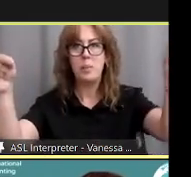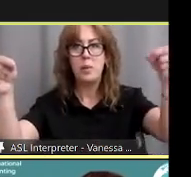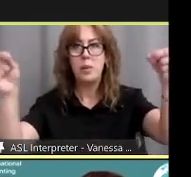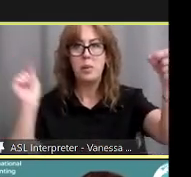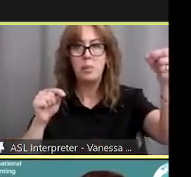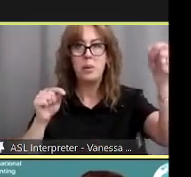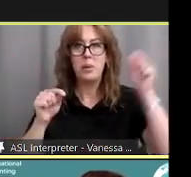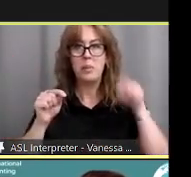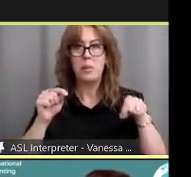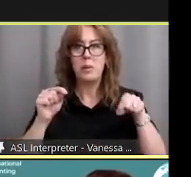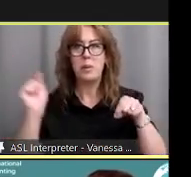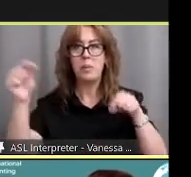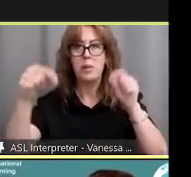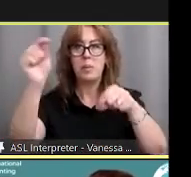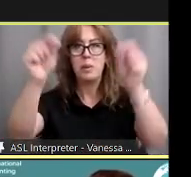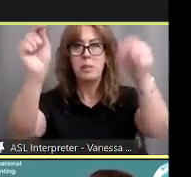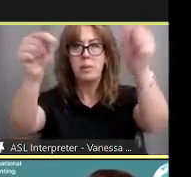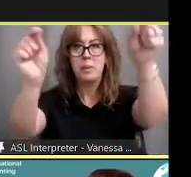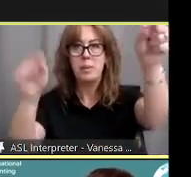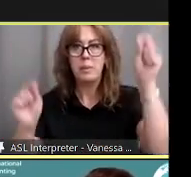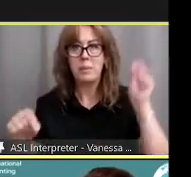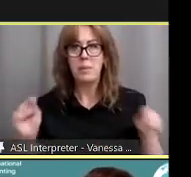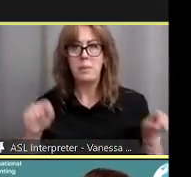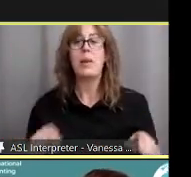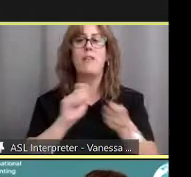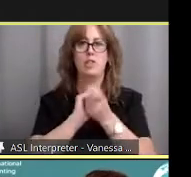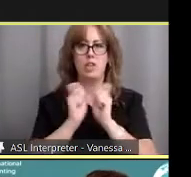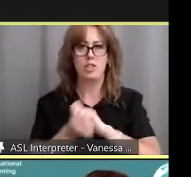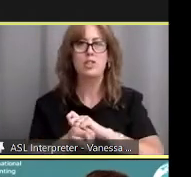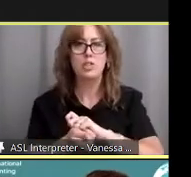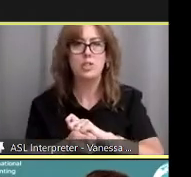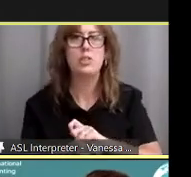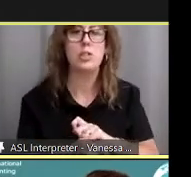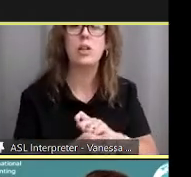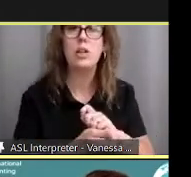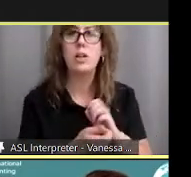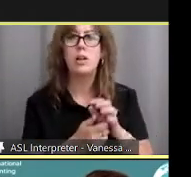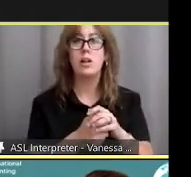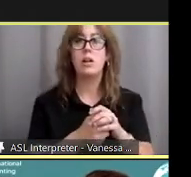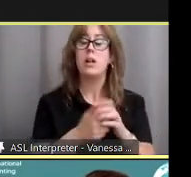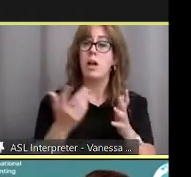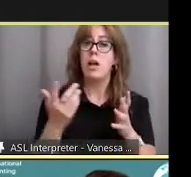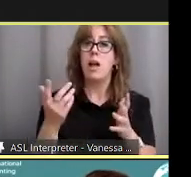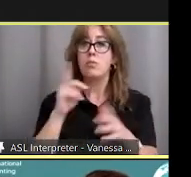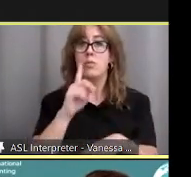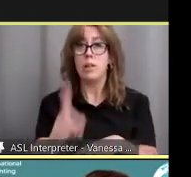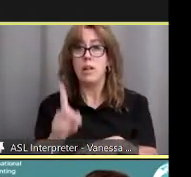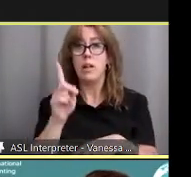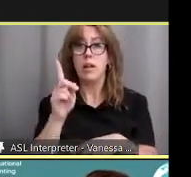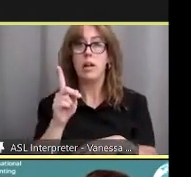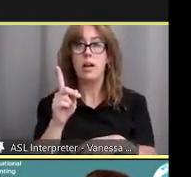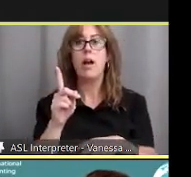points. Mm. And I really believe that in the post-pandemic world,